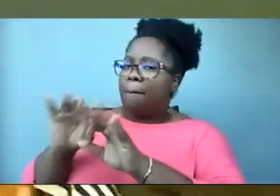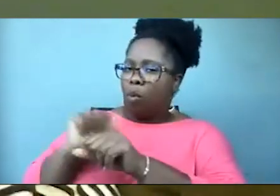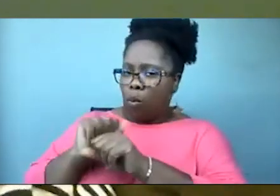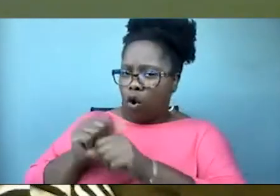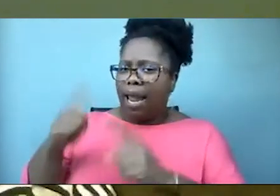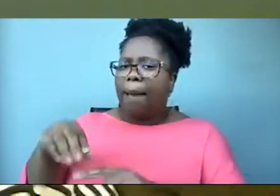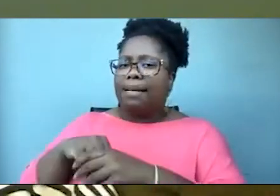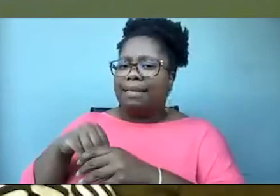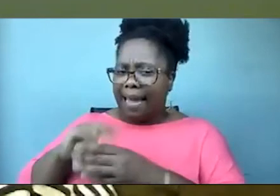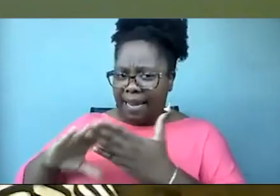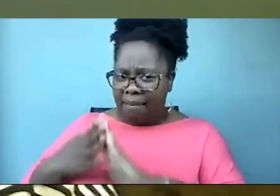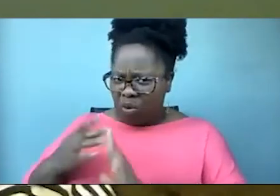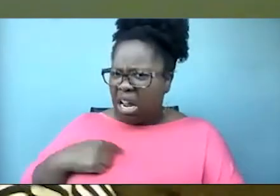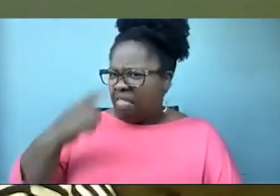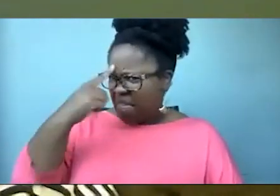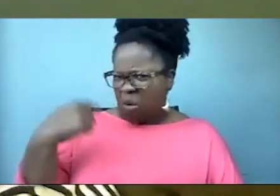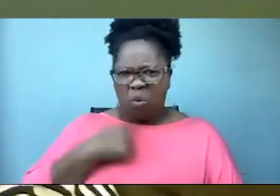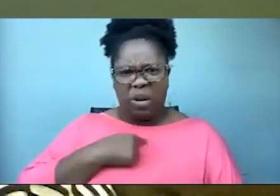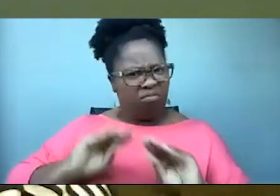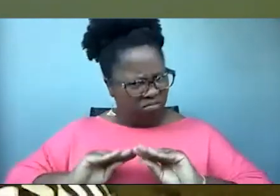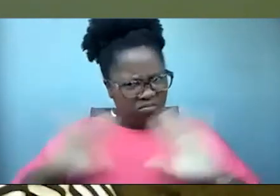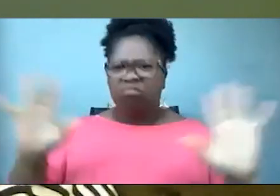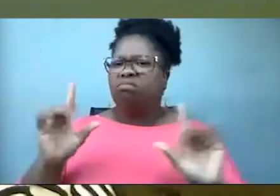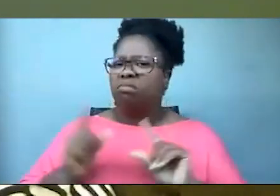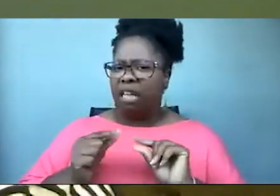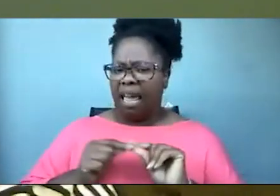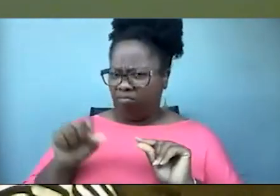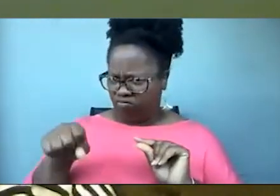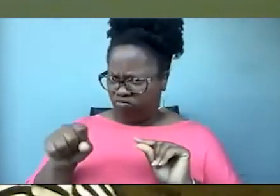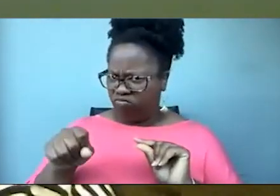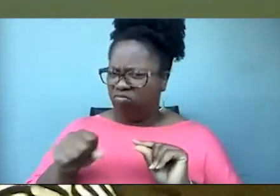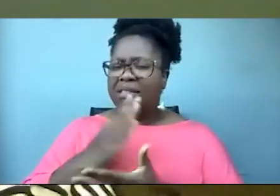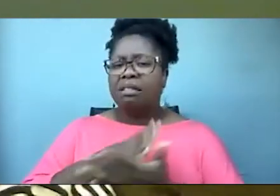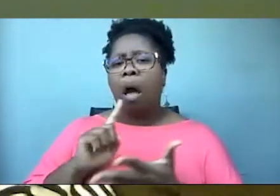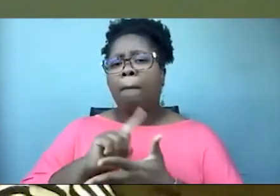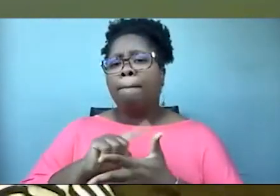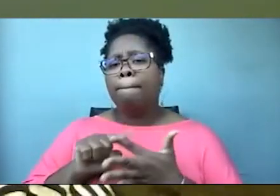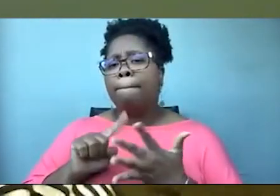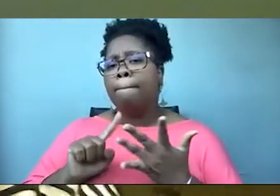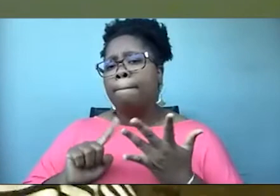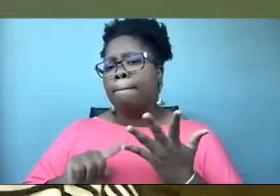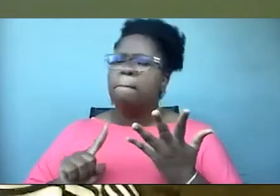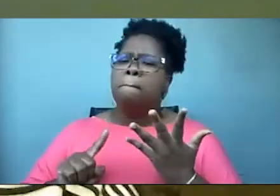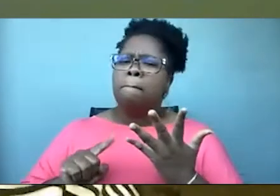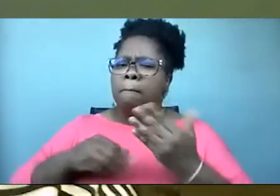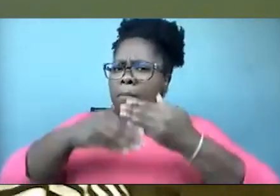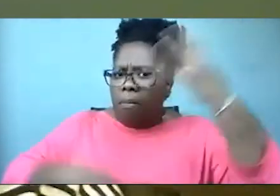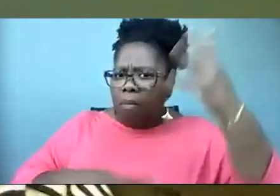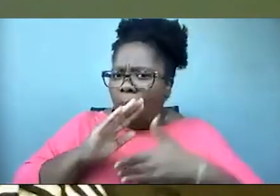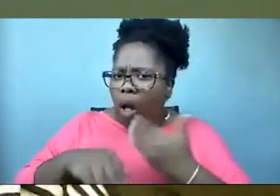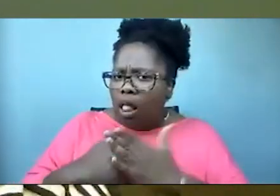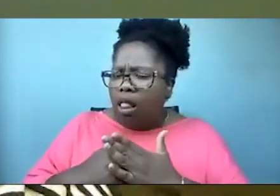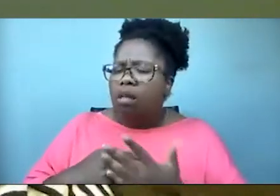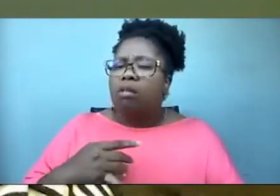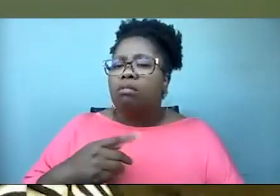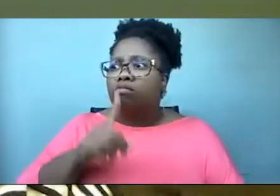the levers that can be pulled. So I don't think anyone was arguing that the community-based work and efforts are more important than other issues.